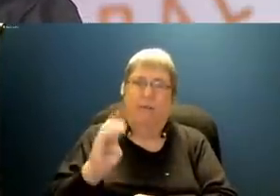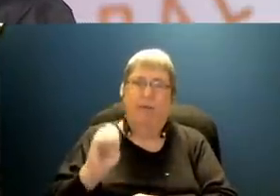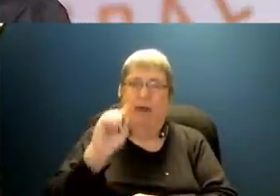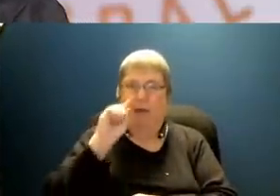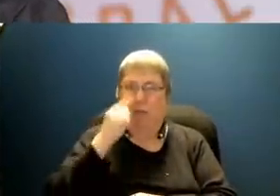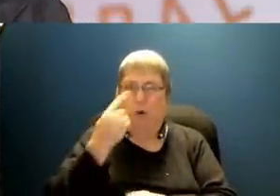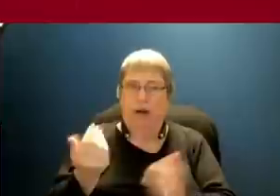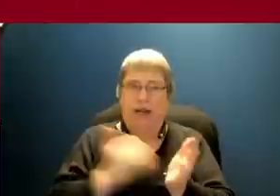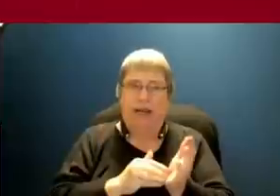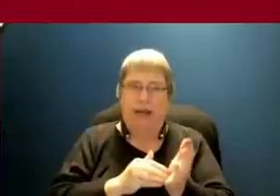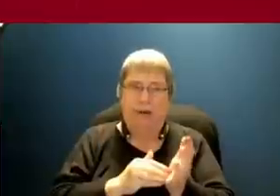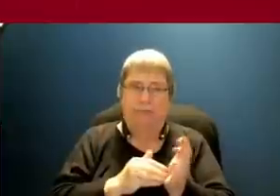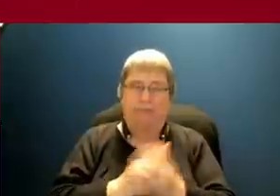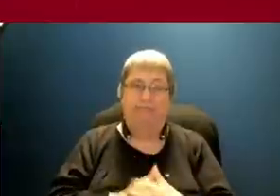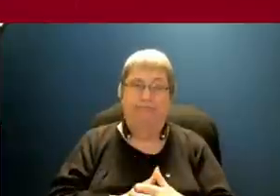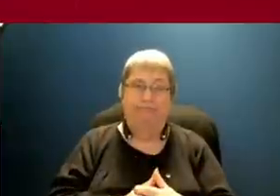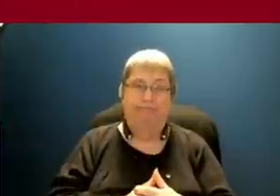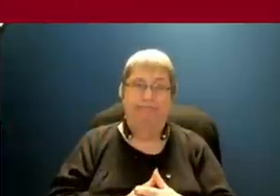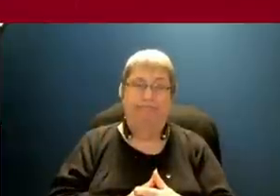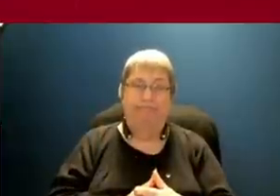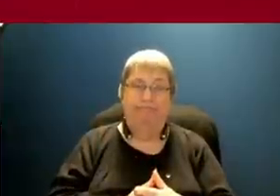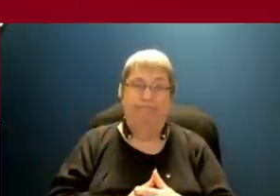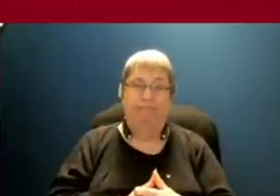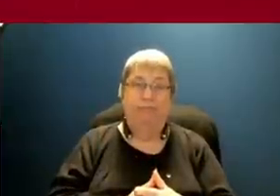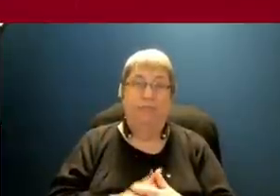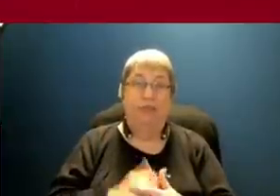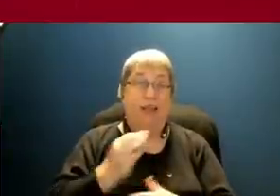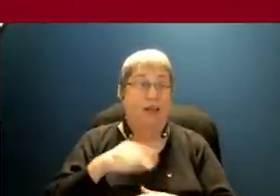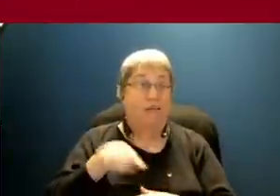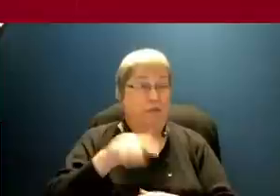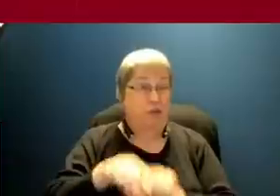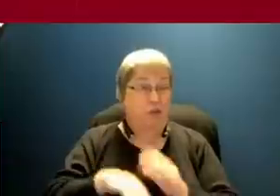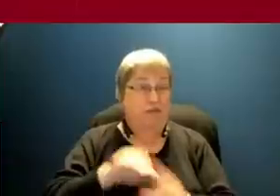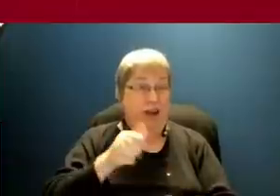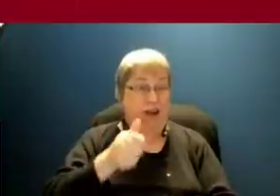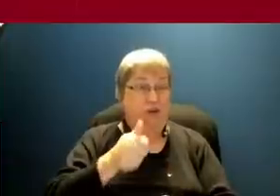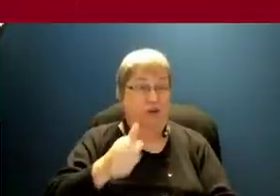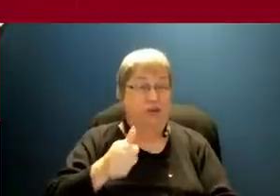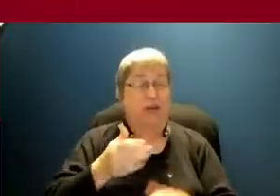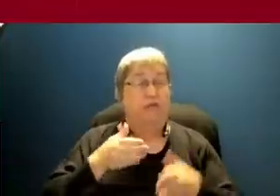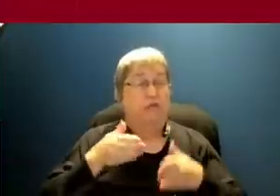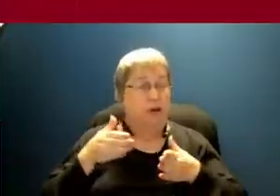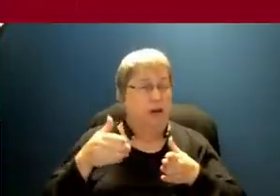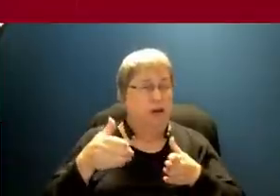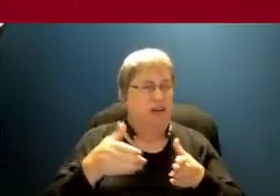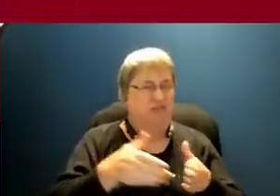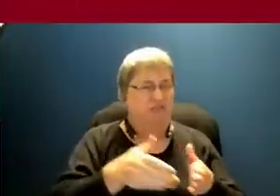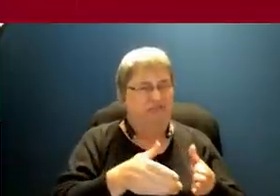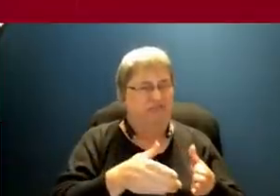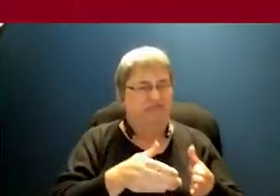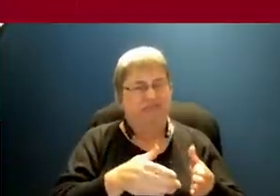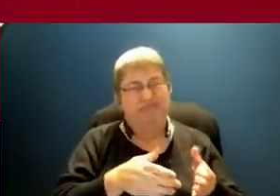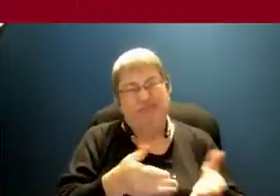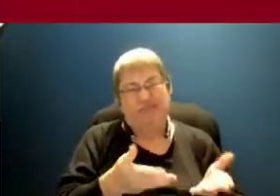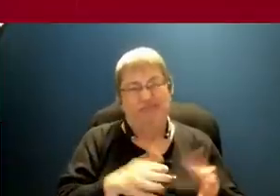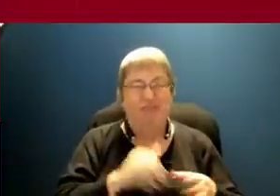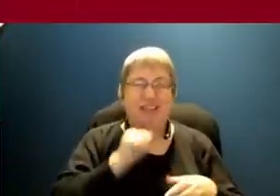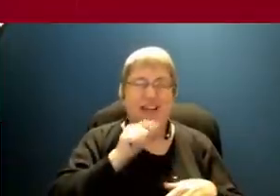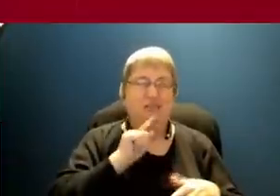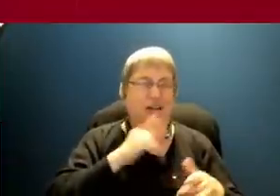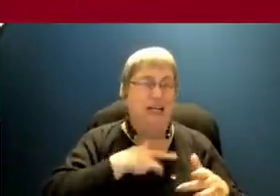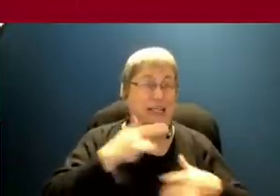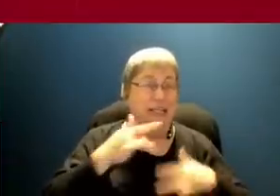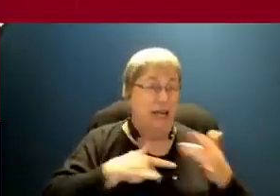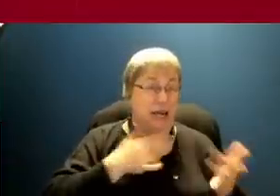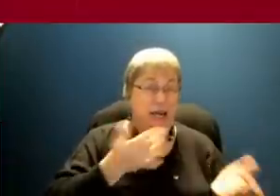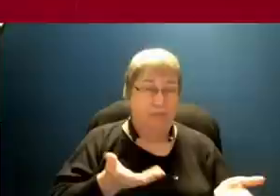again. So in case you ever find yourself on a path that does not excite you, here are my three